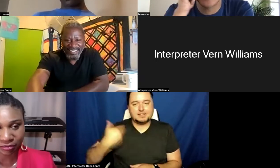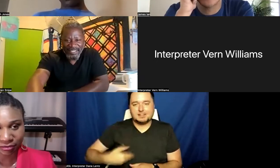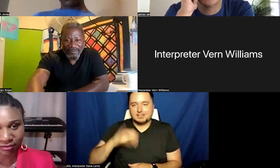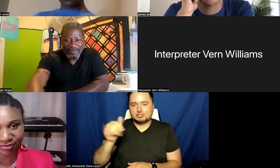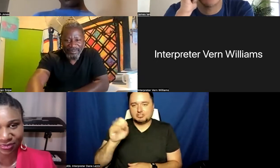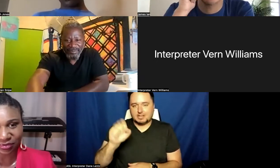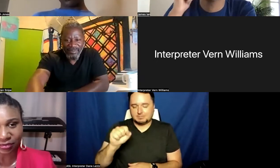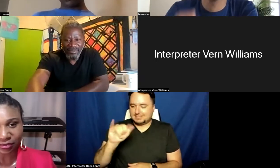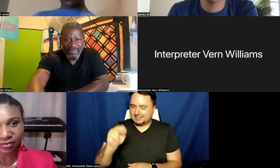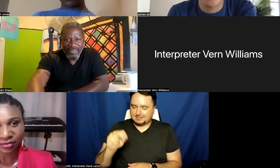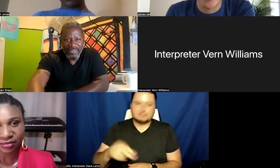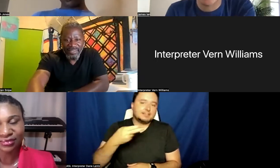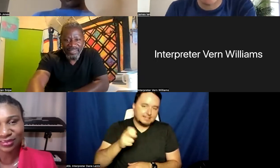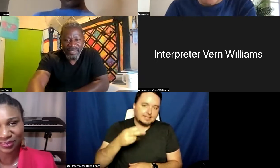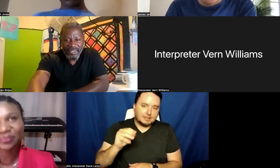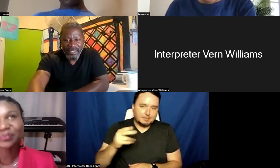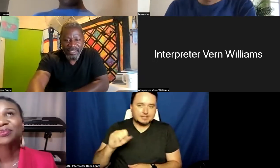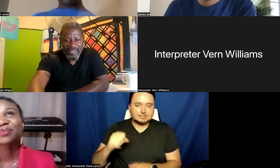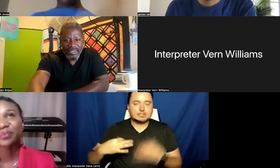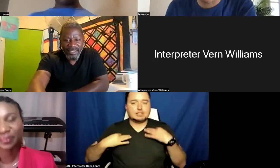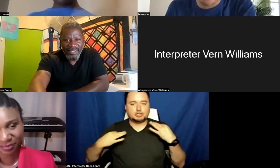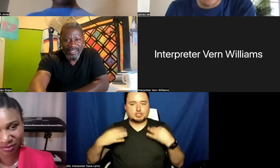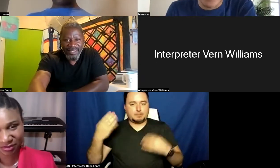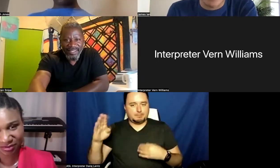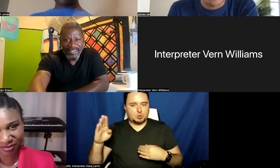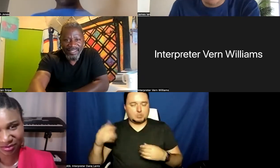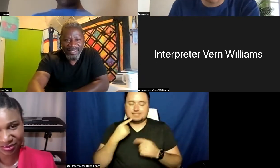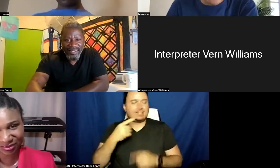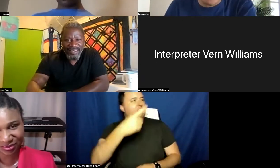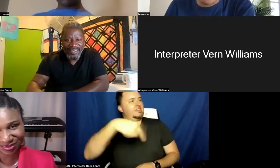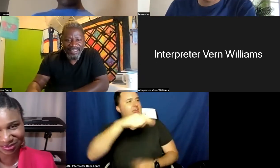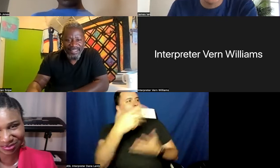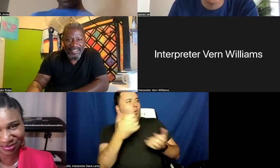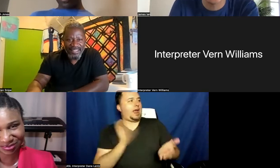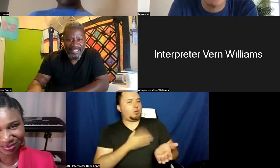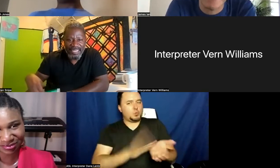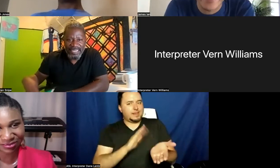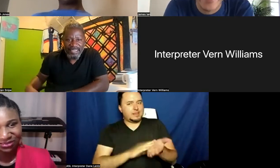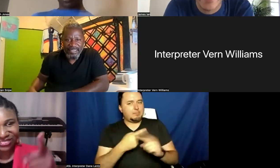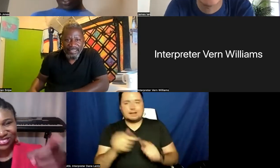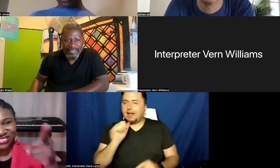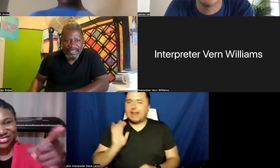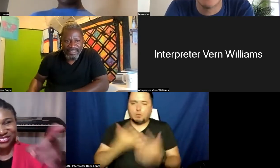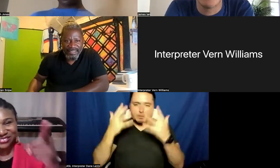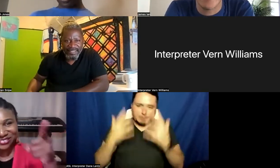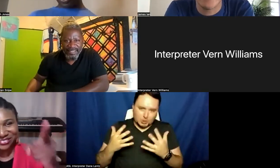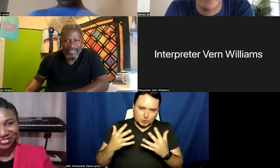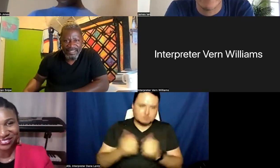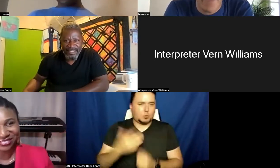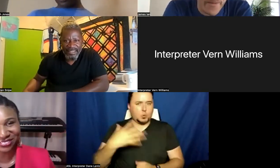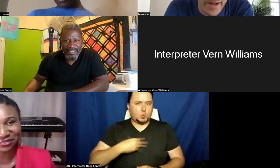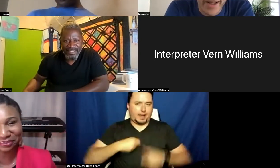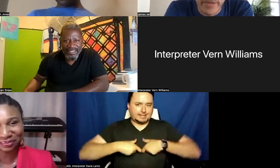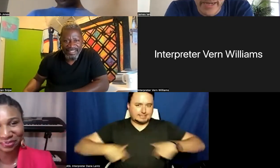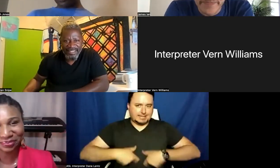him, his. I'm wearing a blue t-shirt that says, "They want our rhythm, but not our blues," with white text. I'm in front of